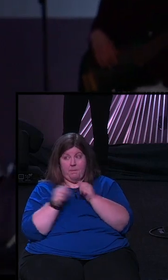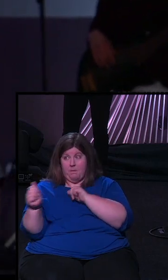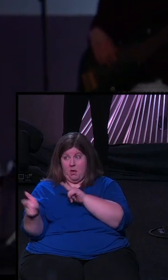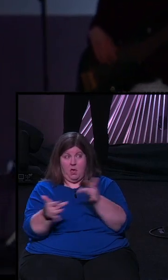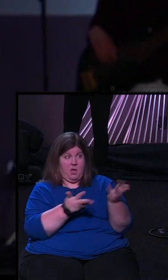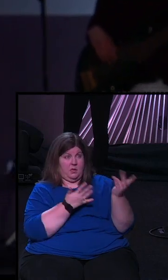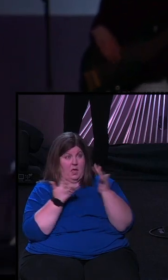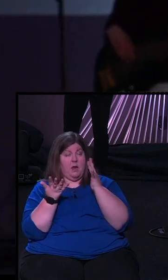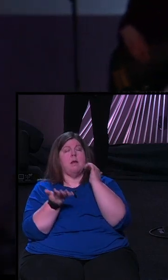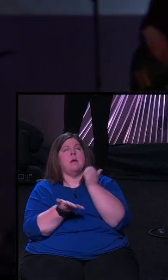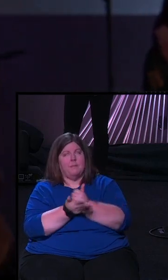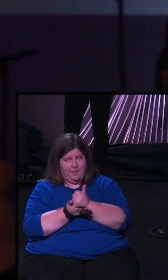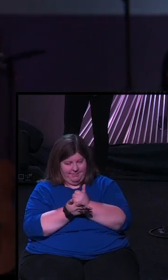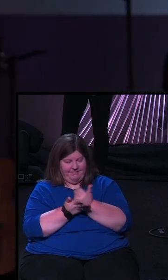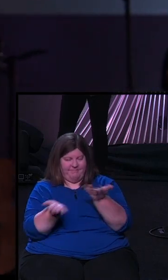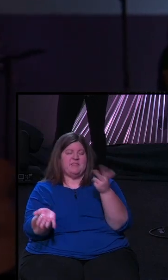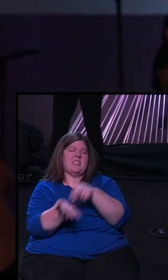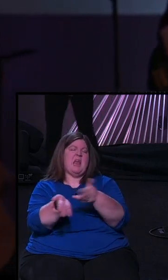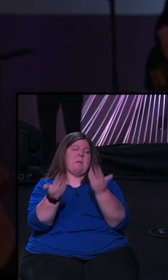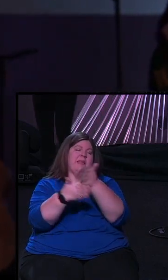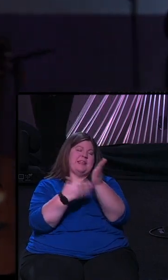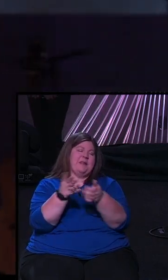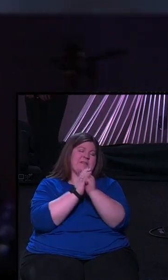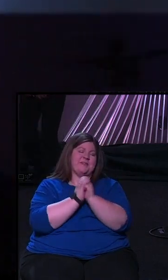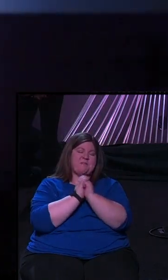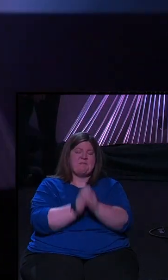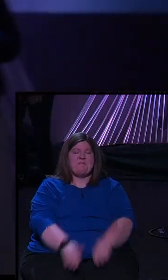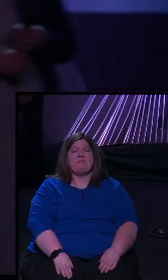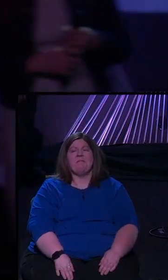said together, amen. Go ahead and stand up. Let's close and worship together.